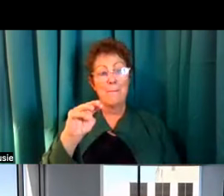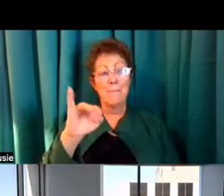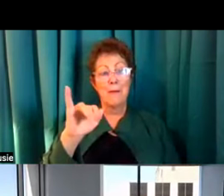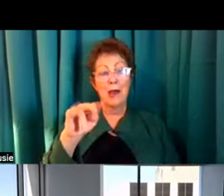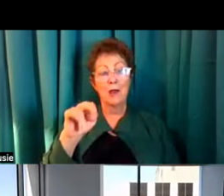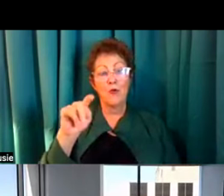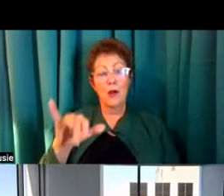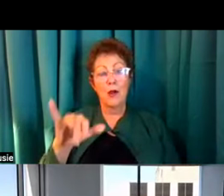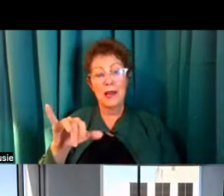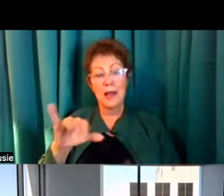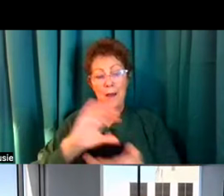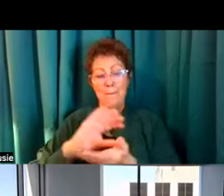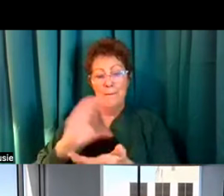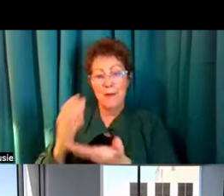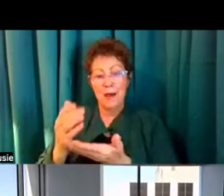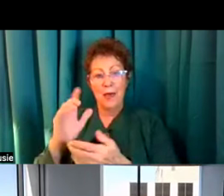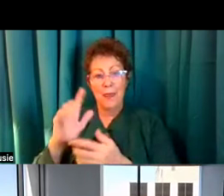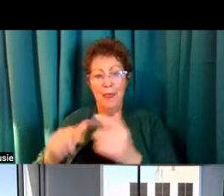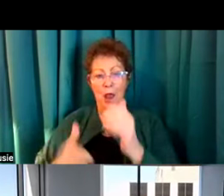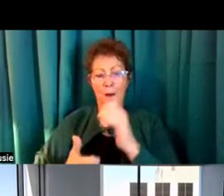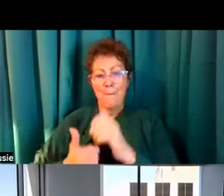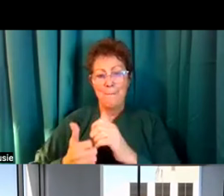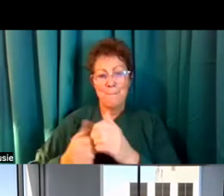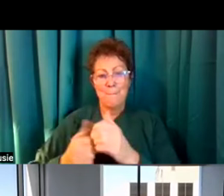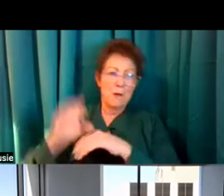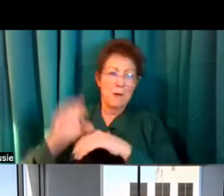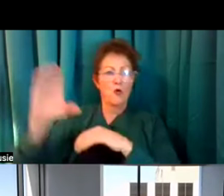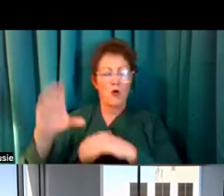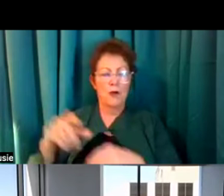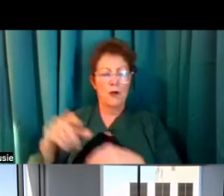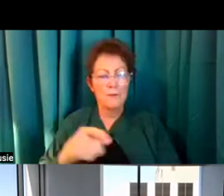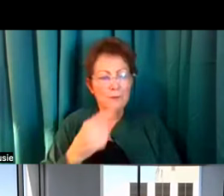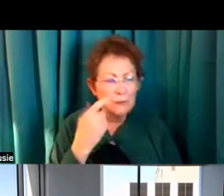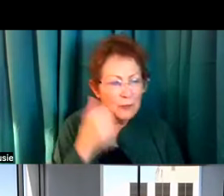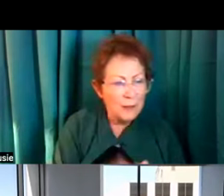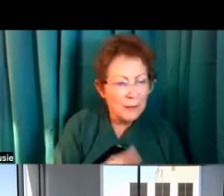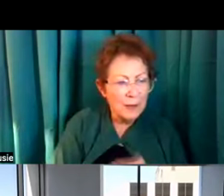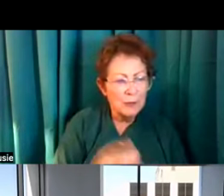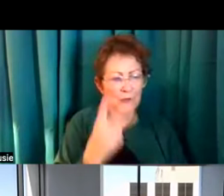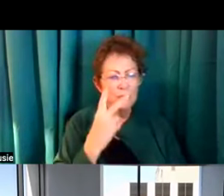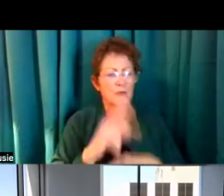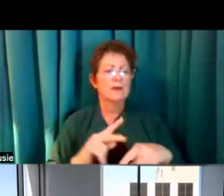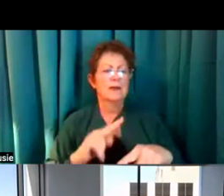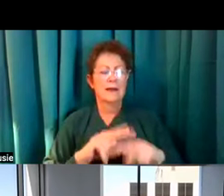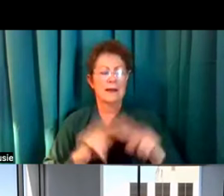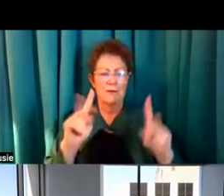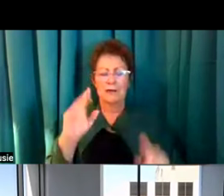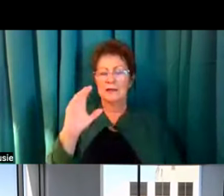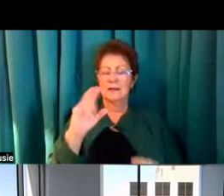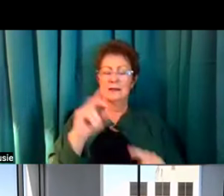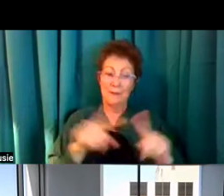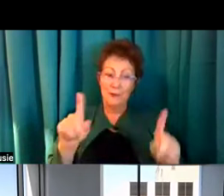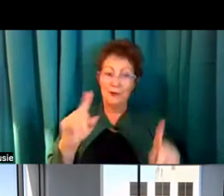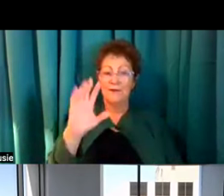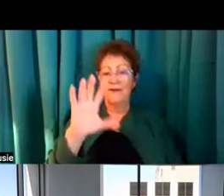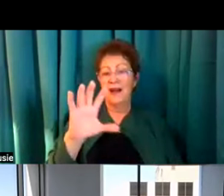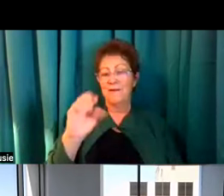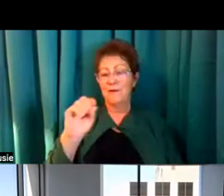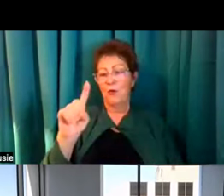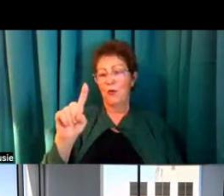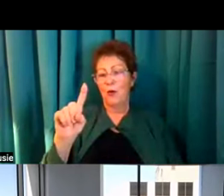rather than a majority. So if you recall, there's kind of two distinct types of 501c3s. There